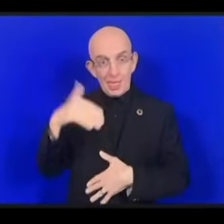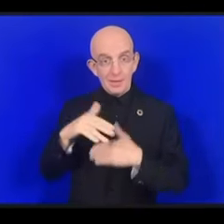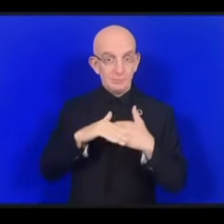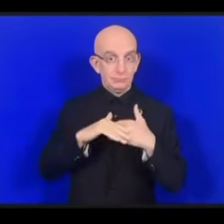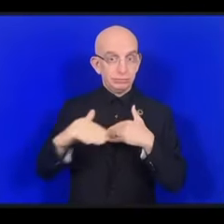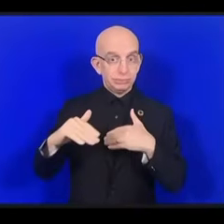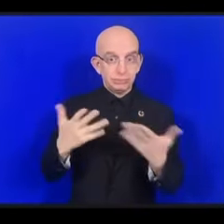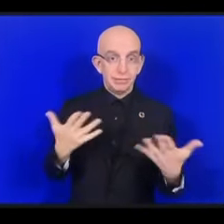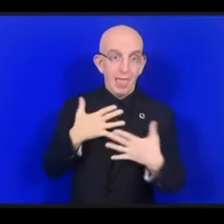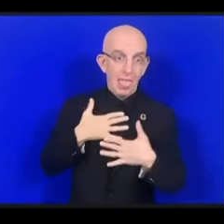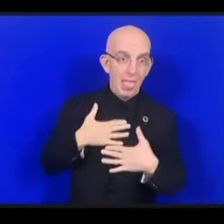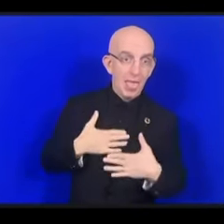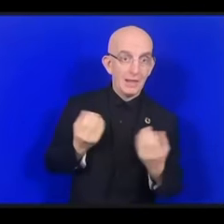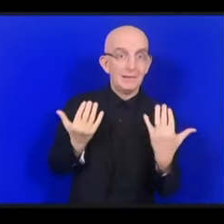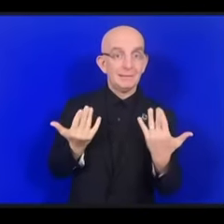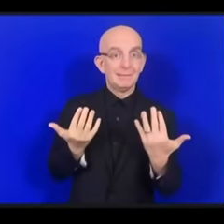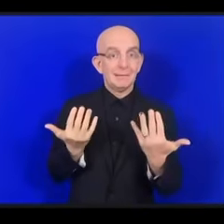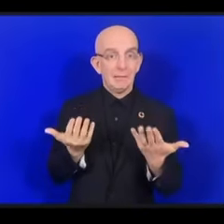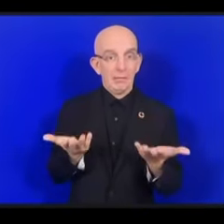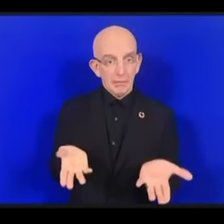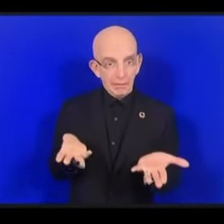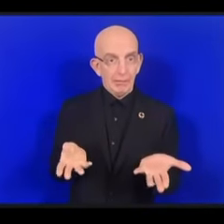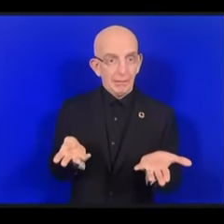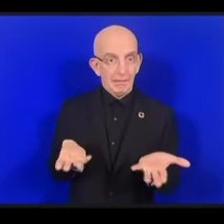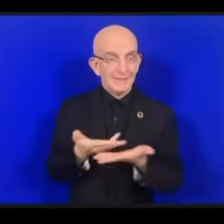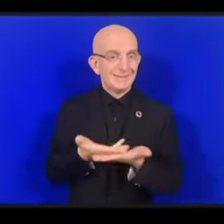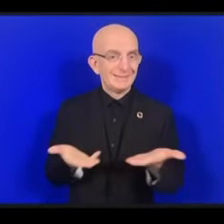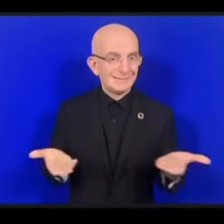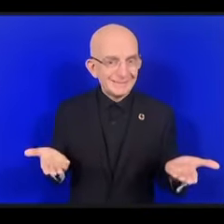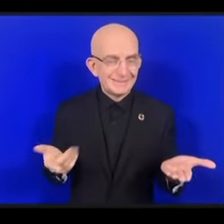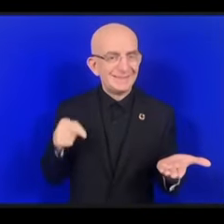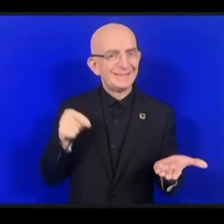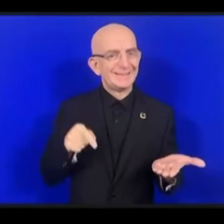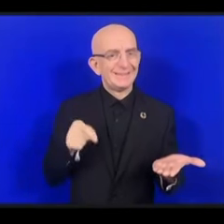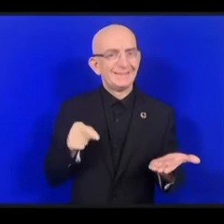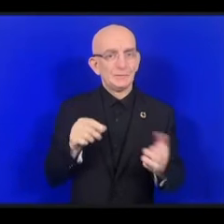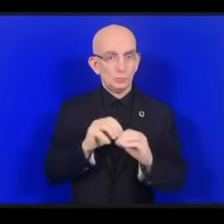here. The Amazon forest voice must be heard.